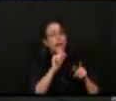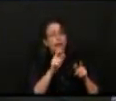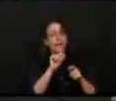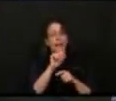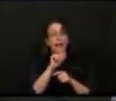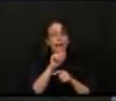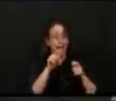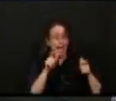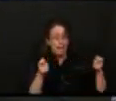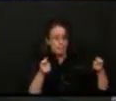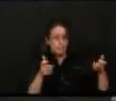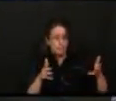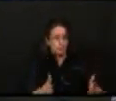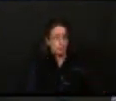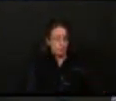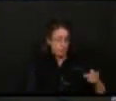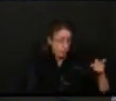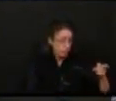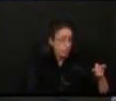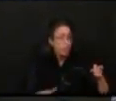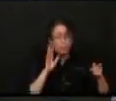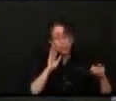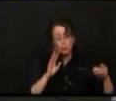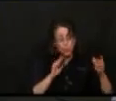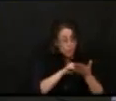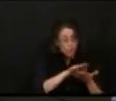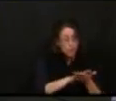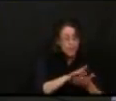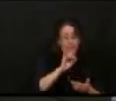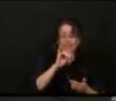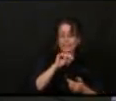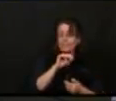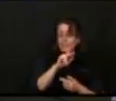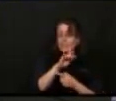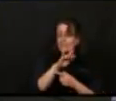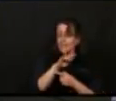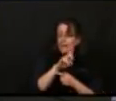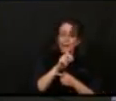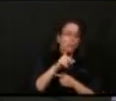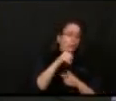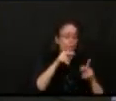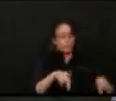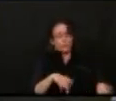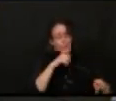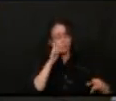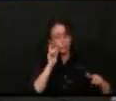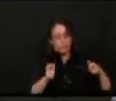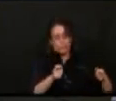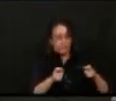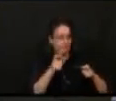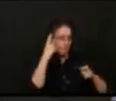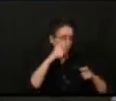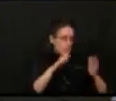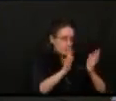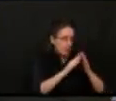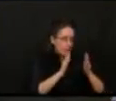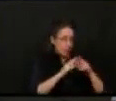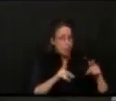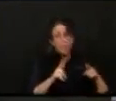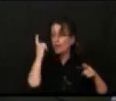It looks good for the CD board. They like to see that town participation. But there are some towns that actually would like to get